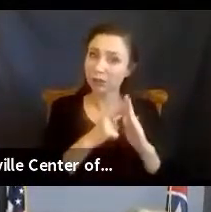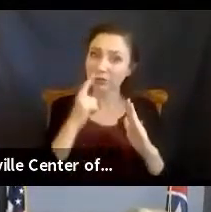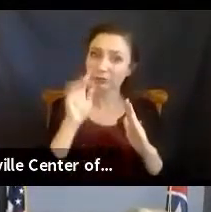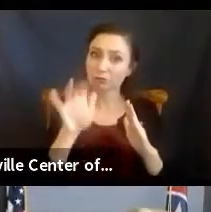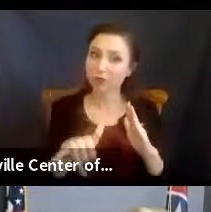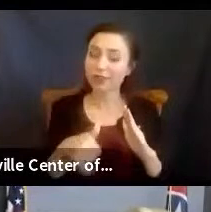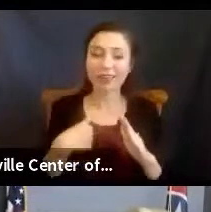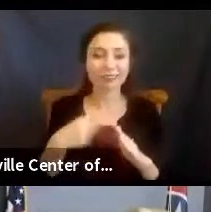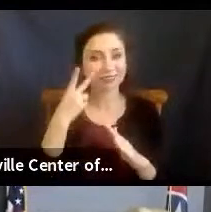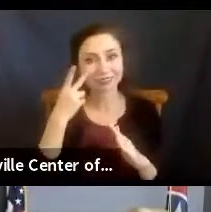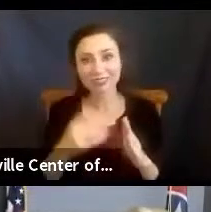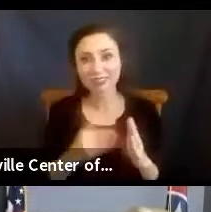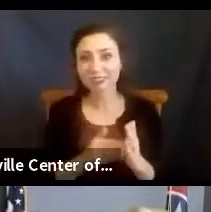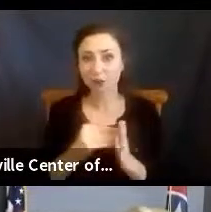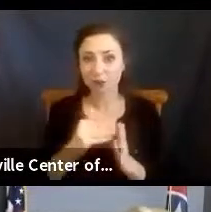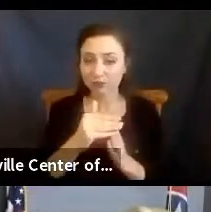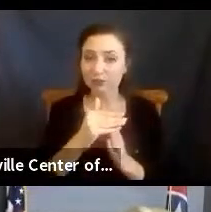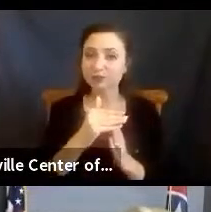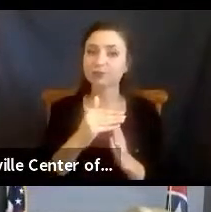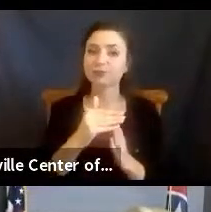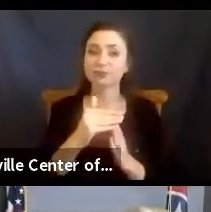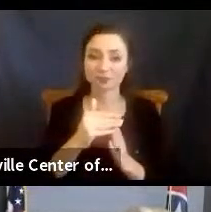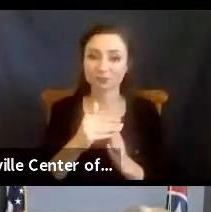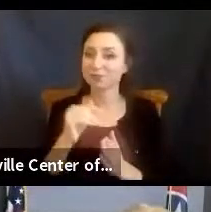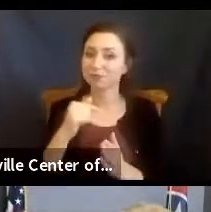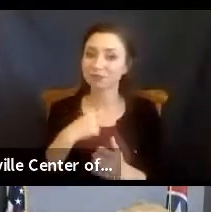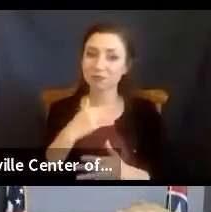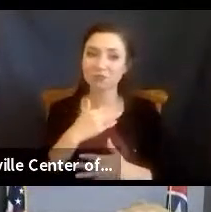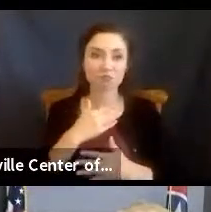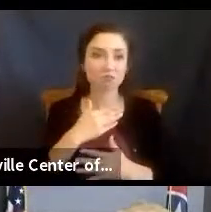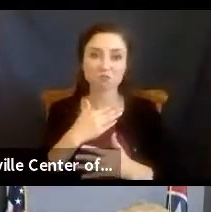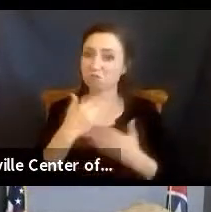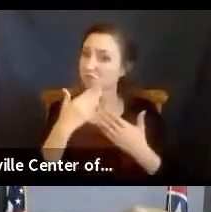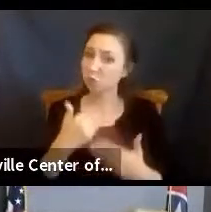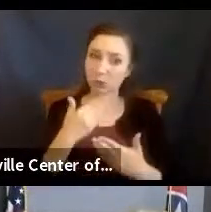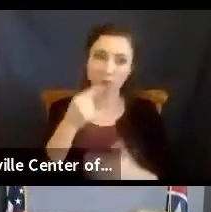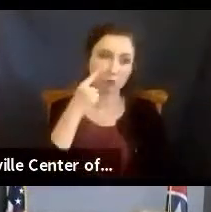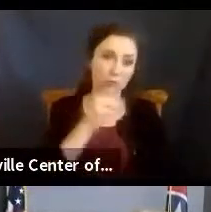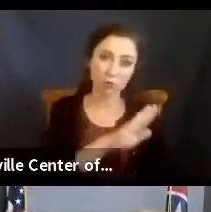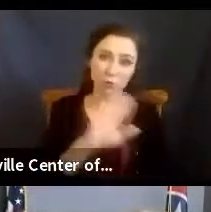And I see it all the time, and grateful for all your communications on that.